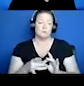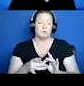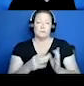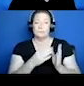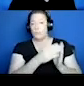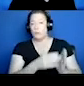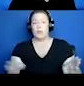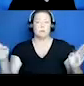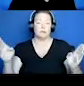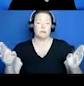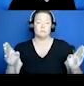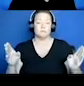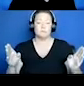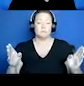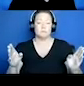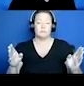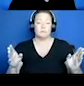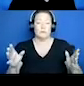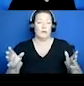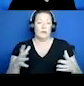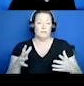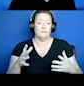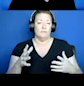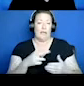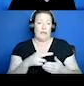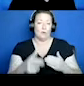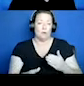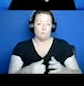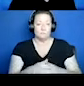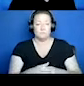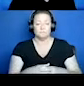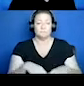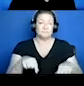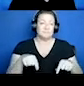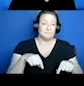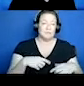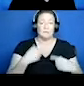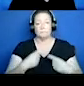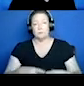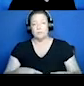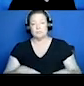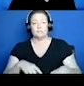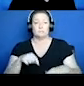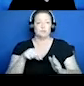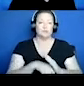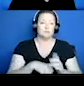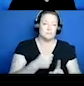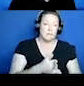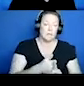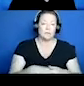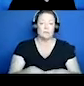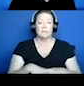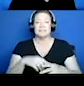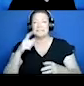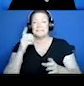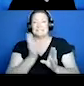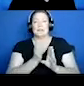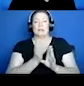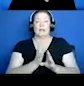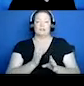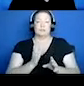wide range of adverse health outcomes, including anxiety, depression, suicide, psychological